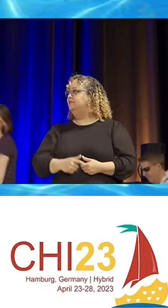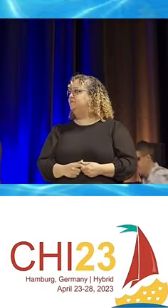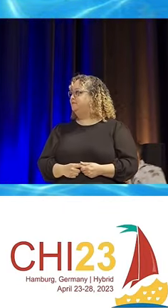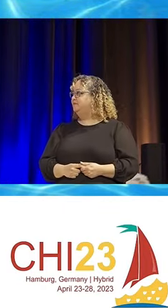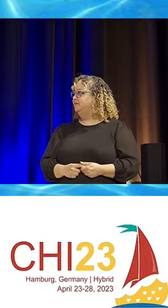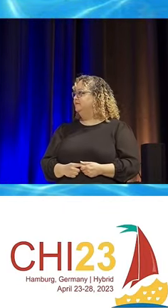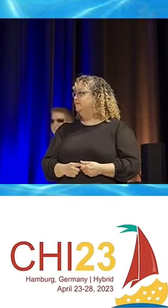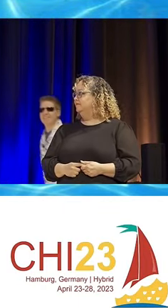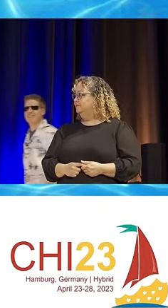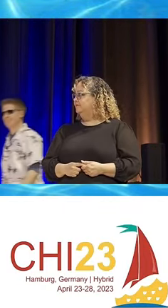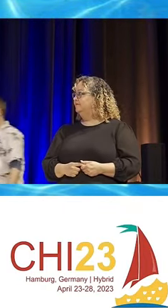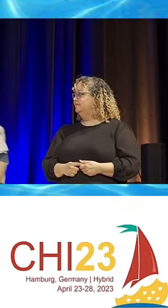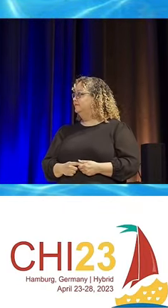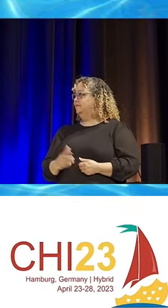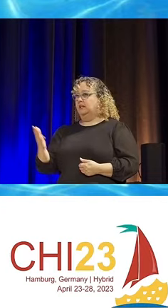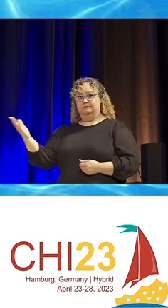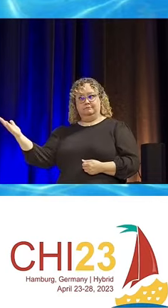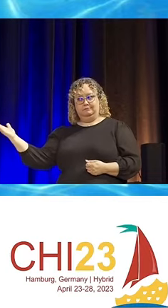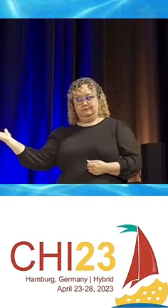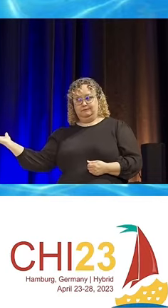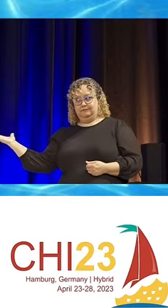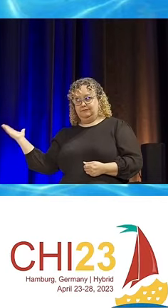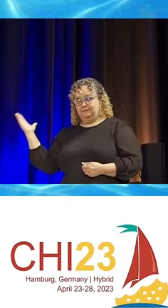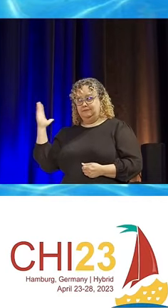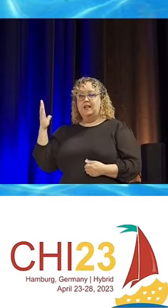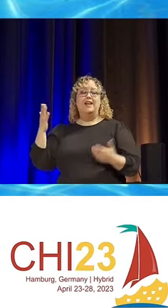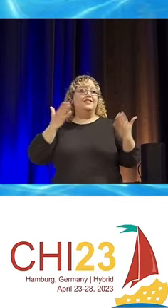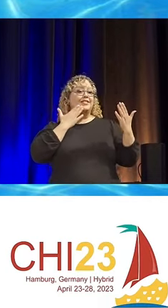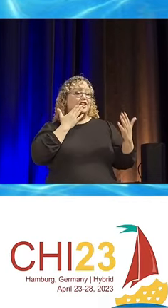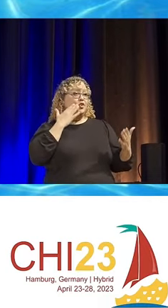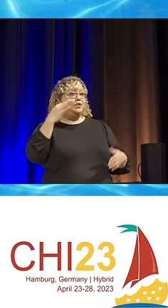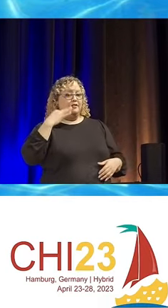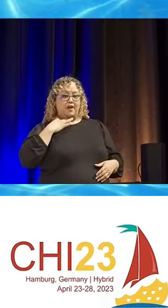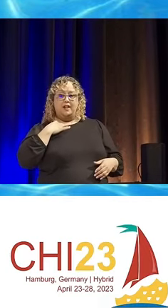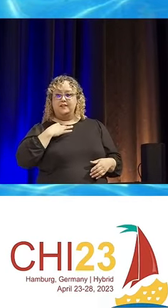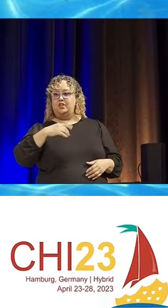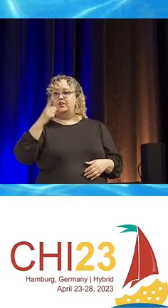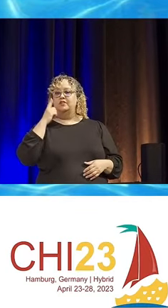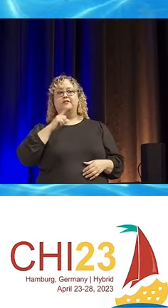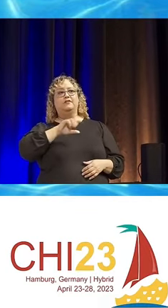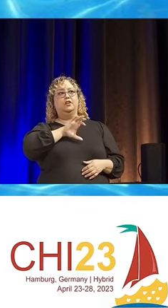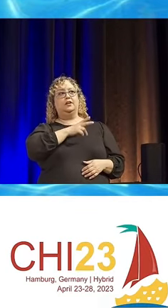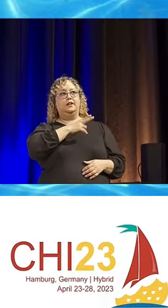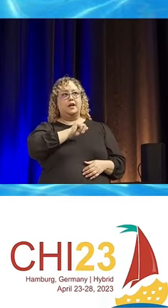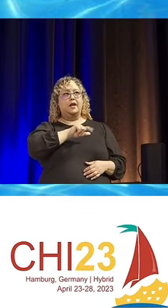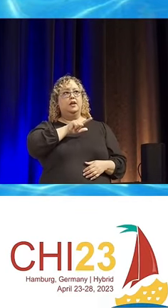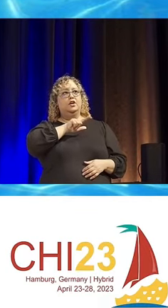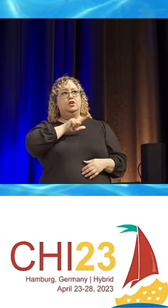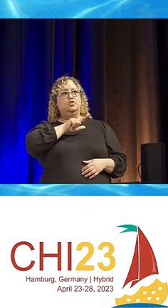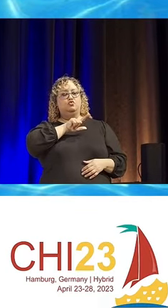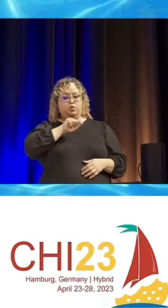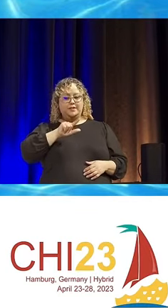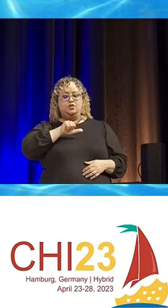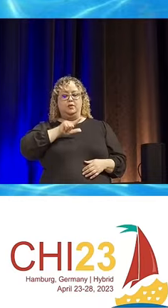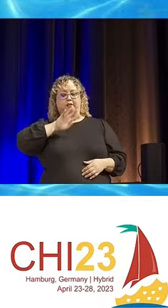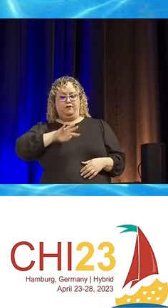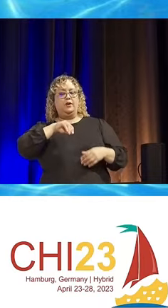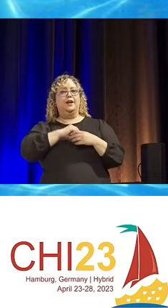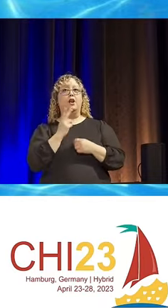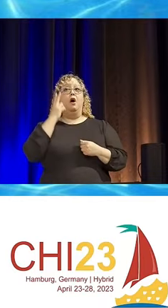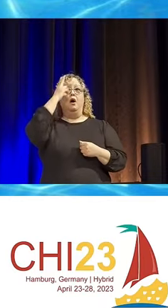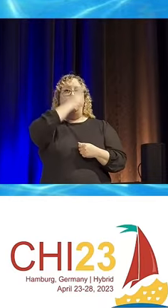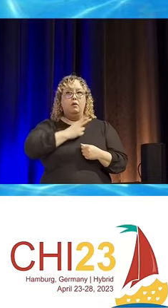Max L. Wilson. Welcome, and thank you to the volunteers for Kai 2024 in Hawaii, USA.